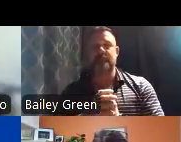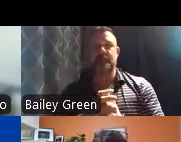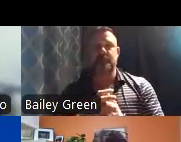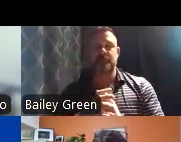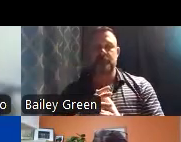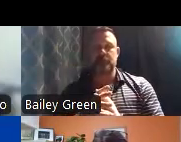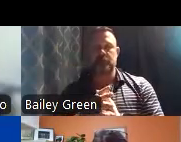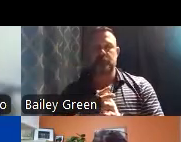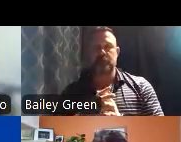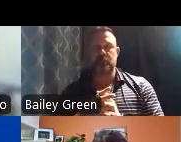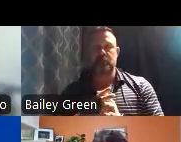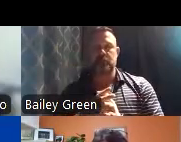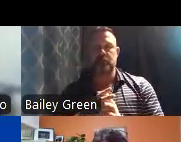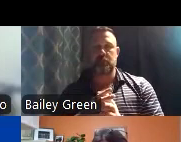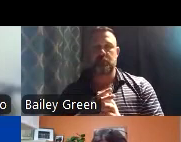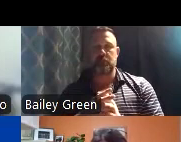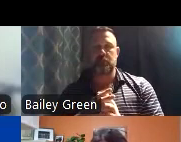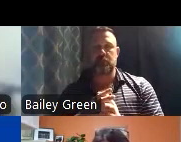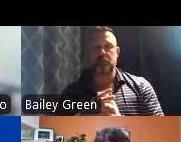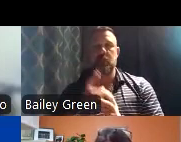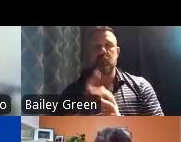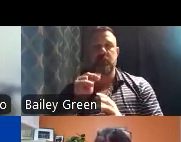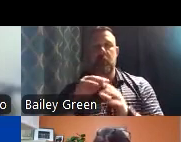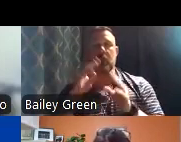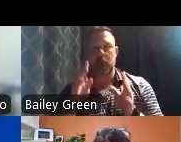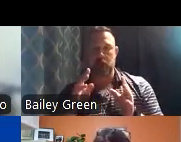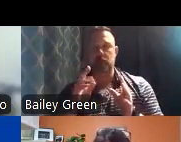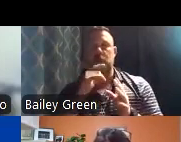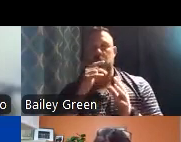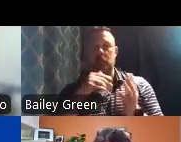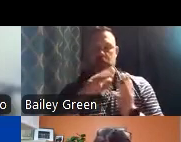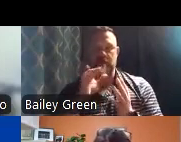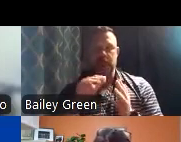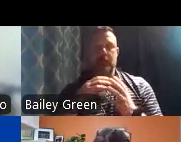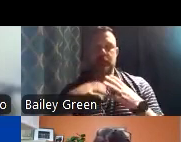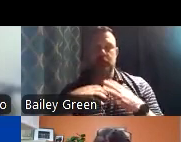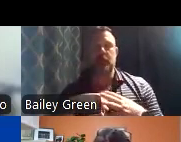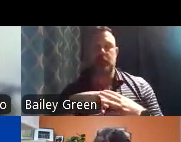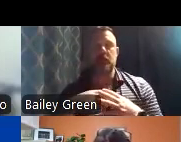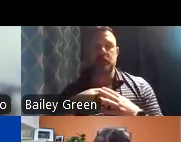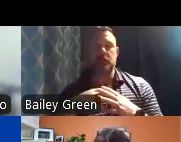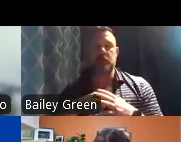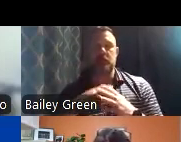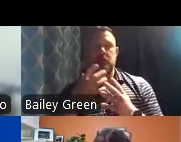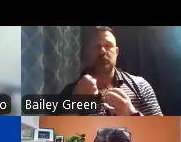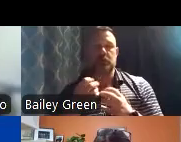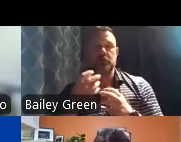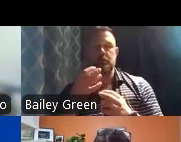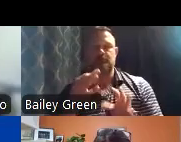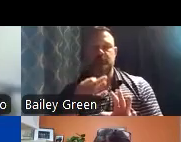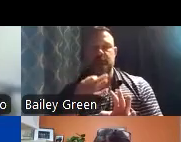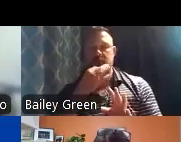And I don't remember what we said about the unhoused, how we were going to address that as a committee to get some expertise